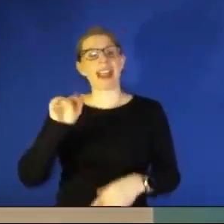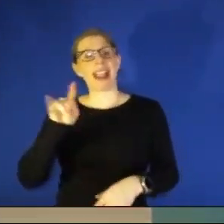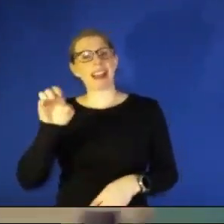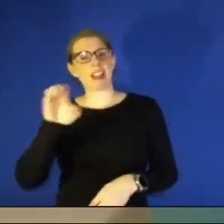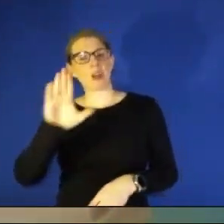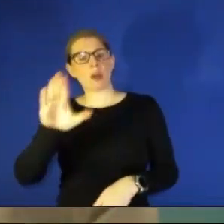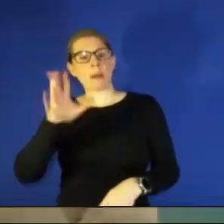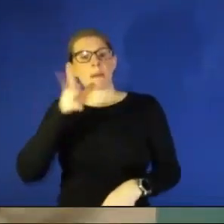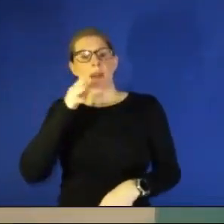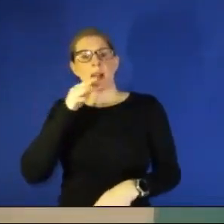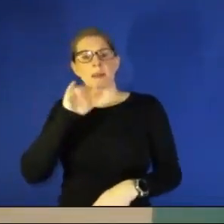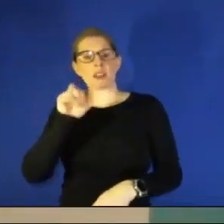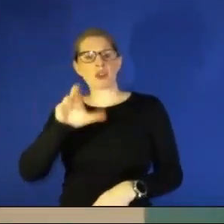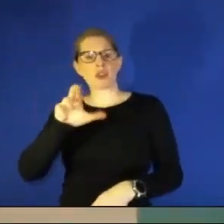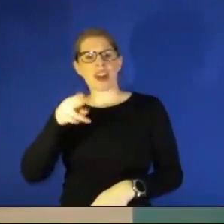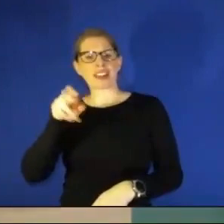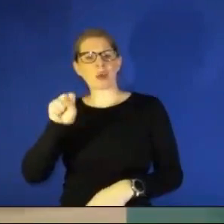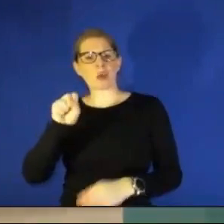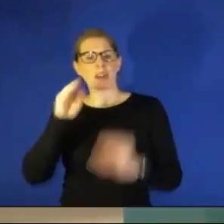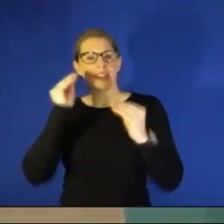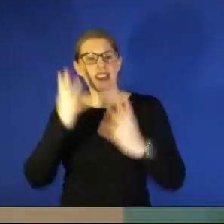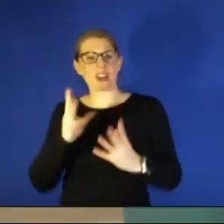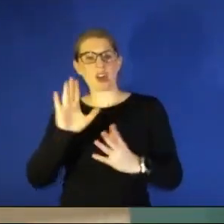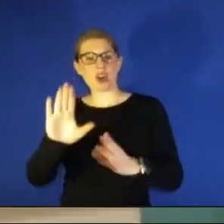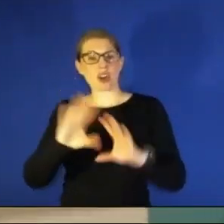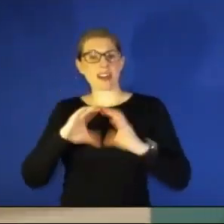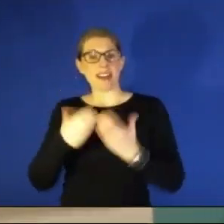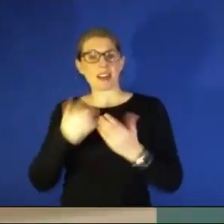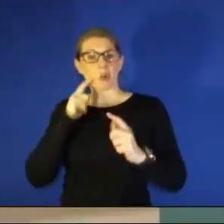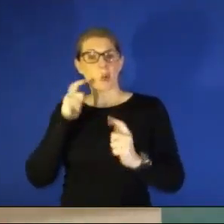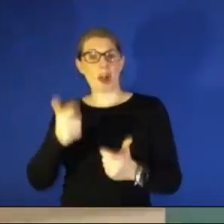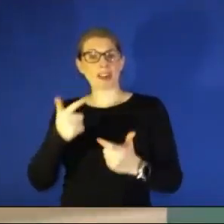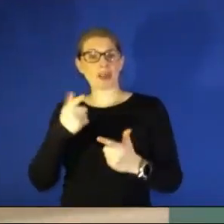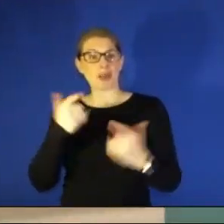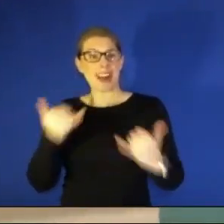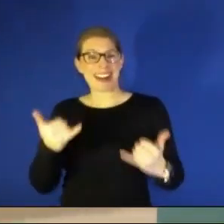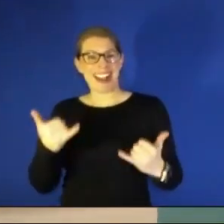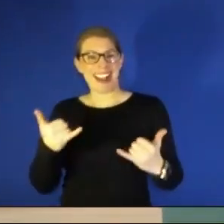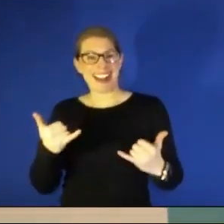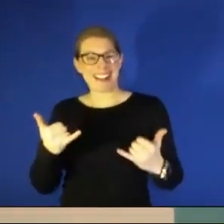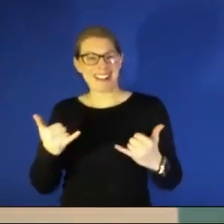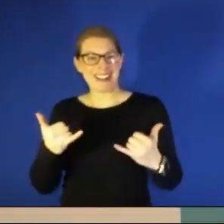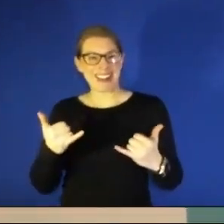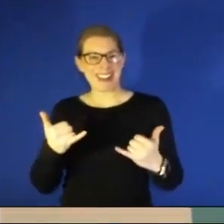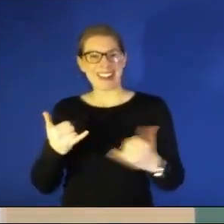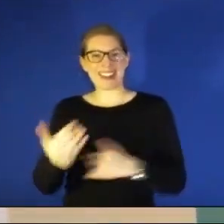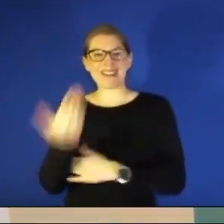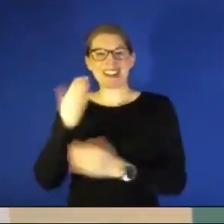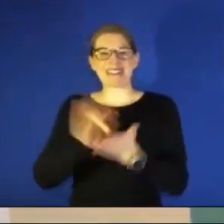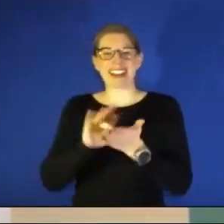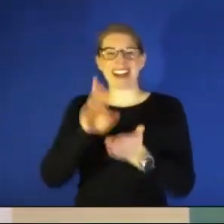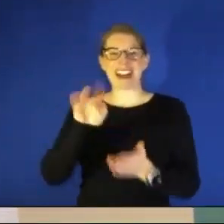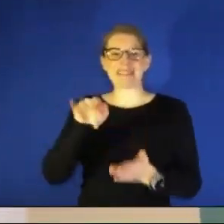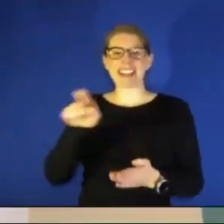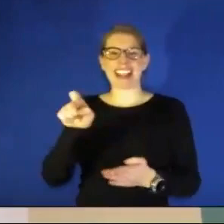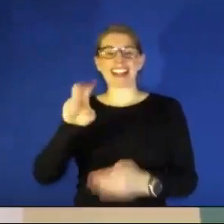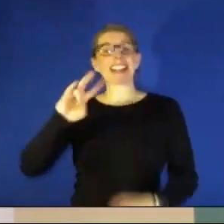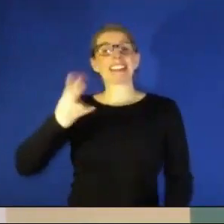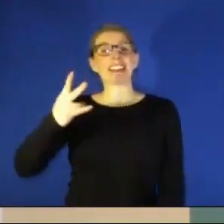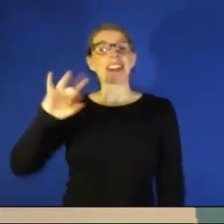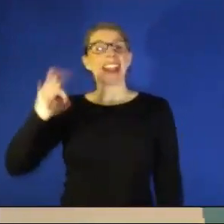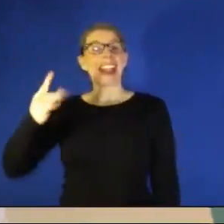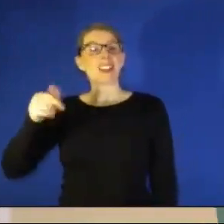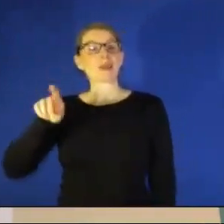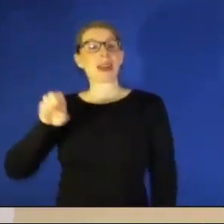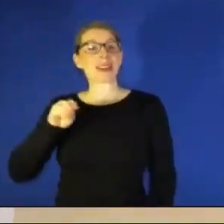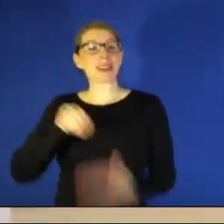teacher. Yes. And her class is watching you right now on the morning medical update, 7th and 8th graders. So that could be an inspiration.